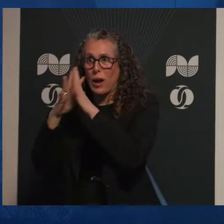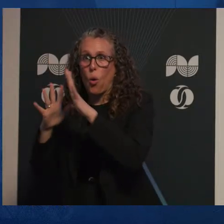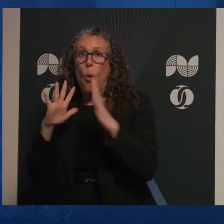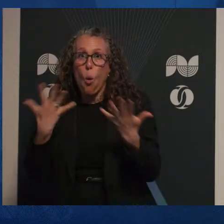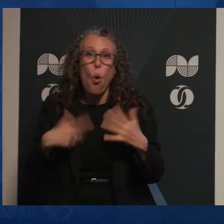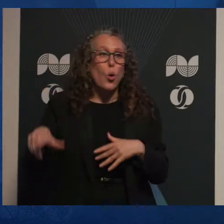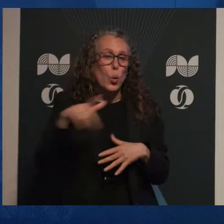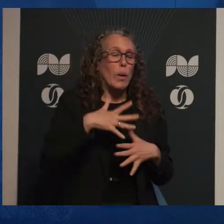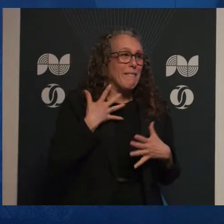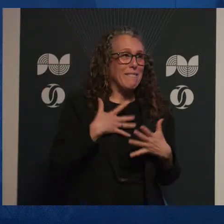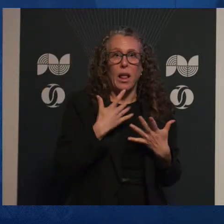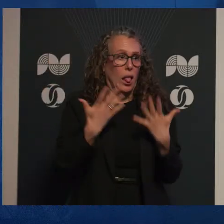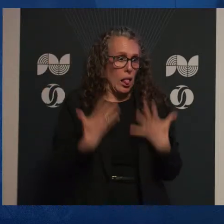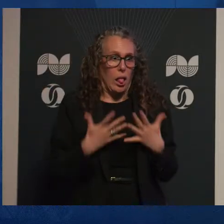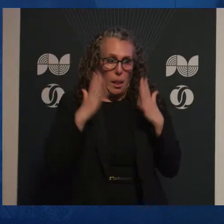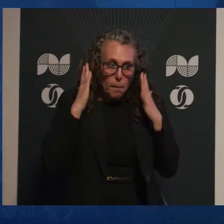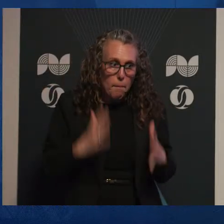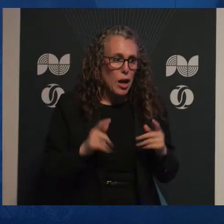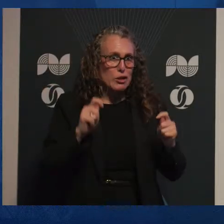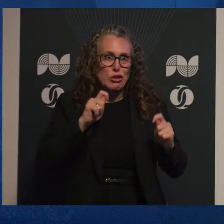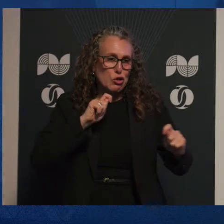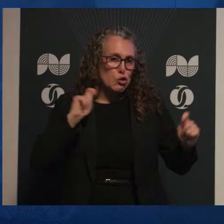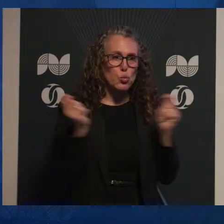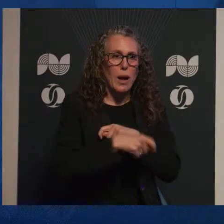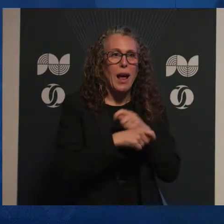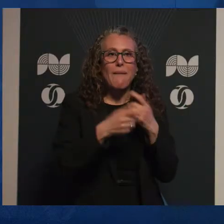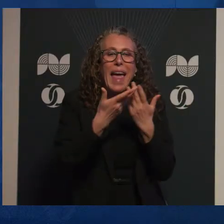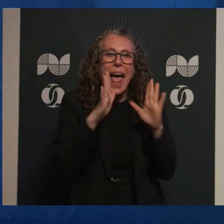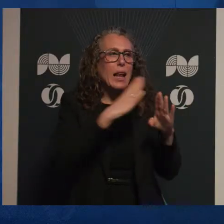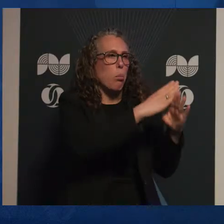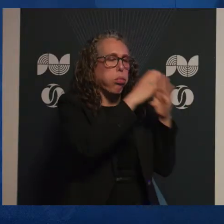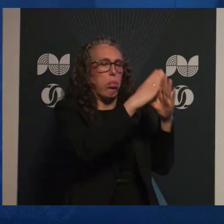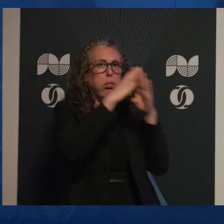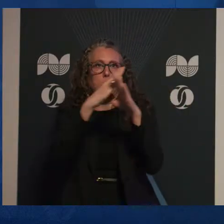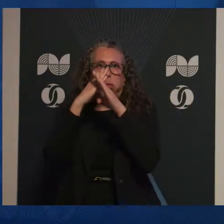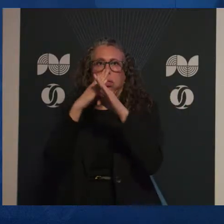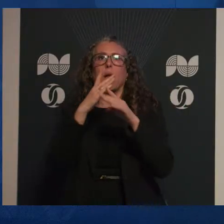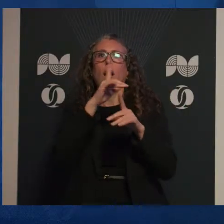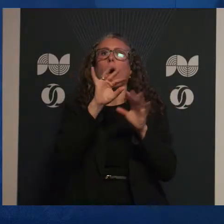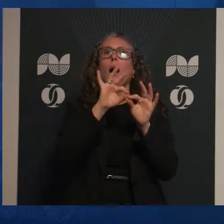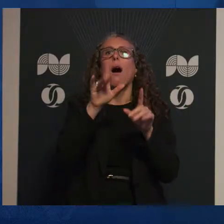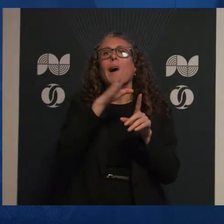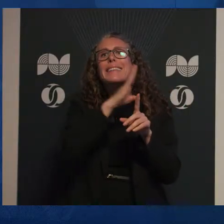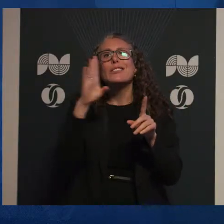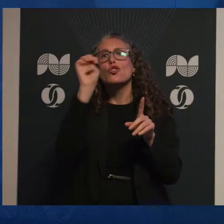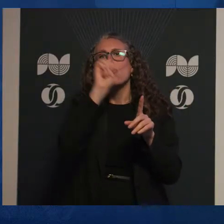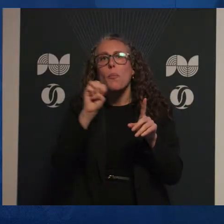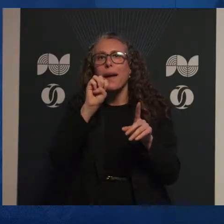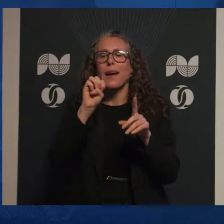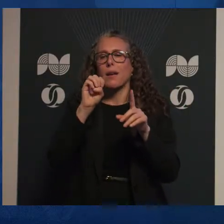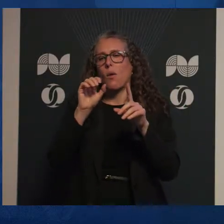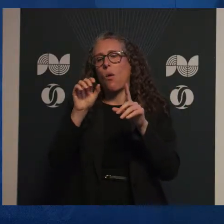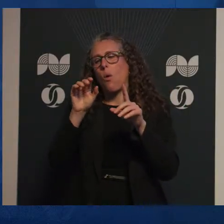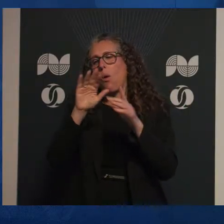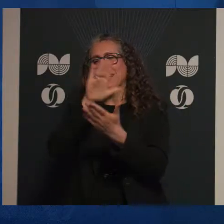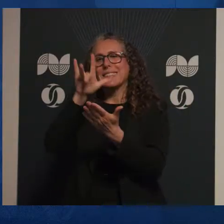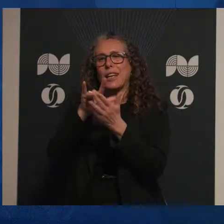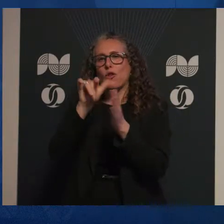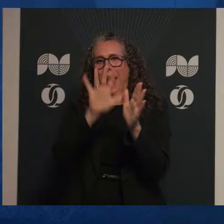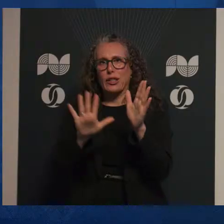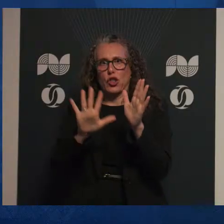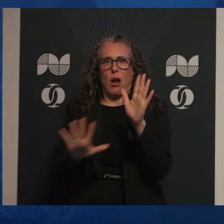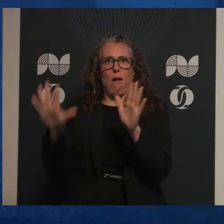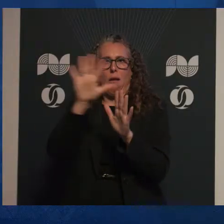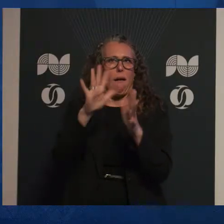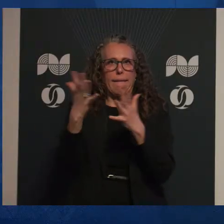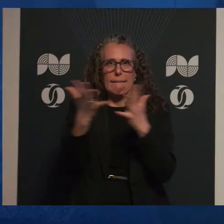of keep on transforming some of the handicaps that Eastern European countries and Central Asia still have? Yeah,